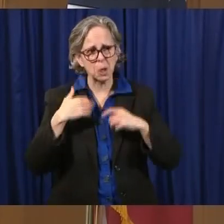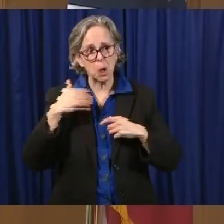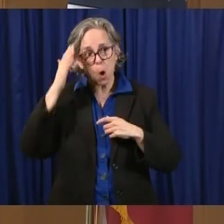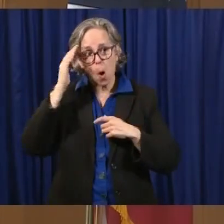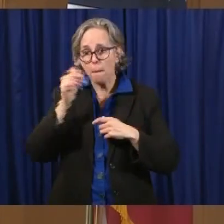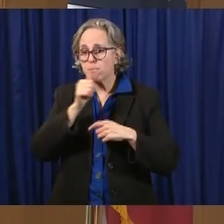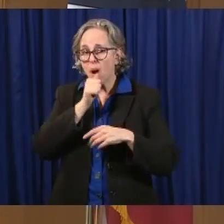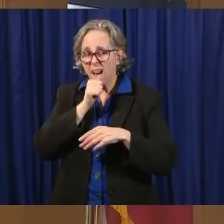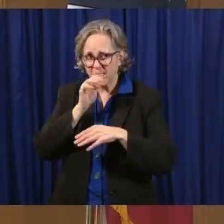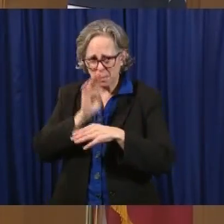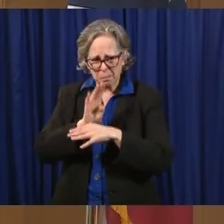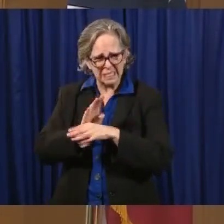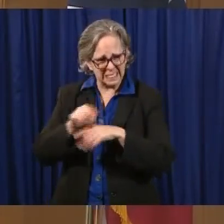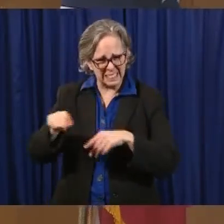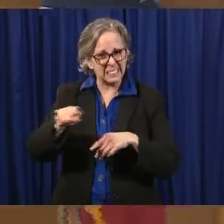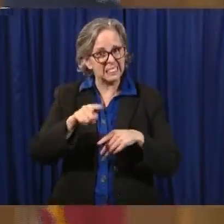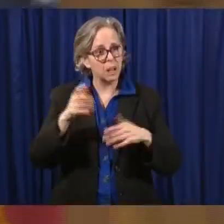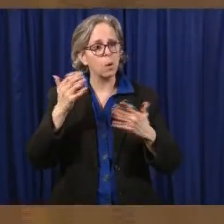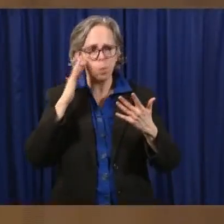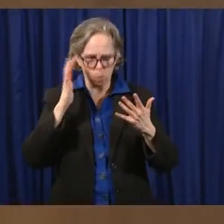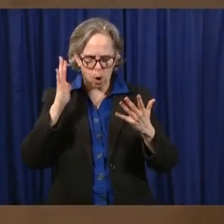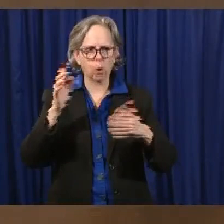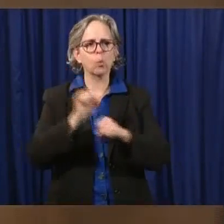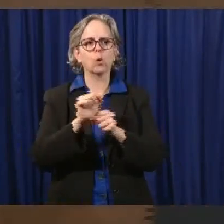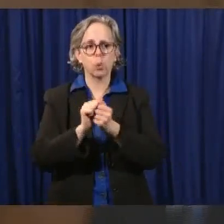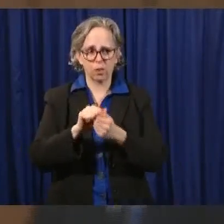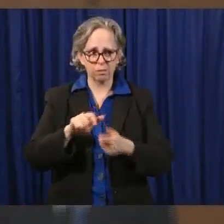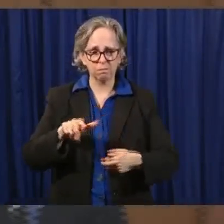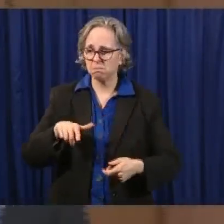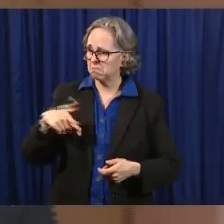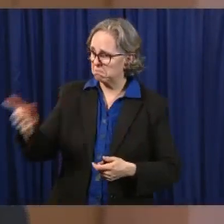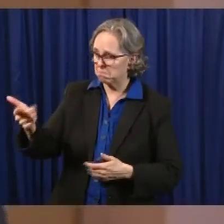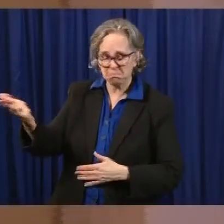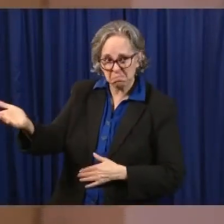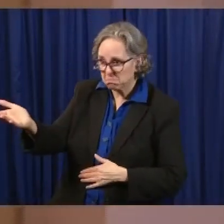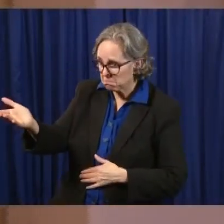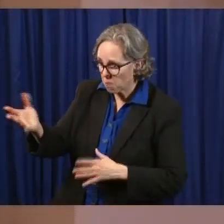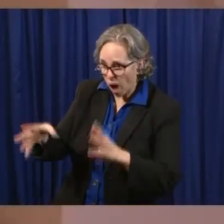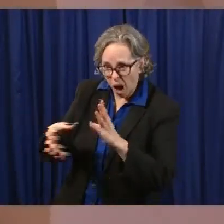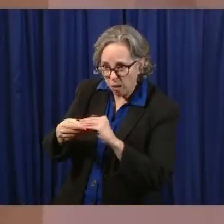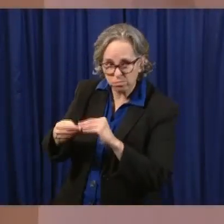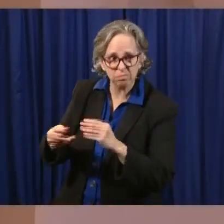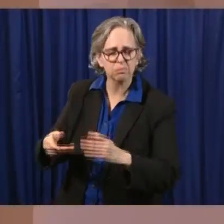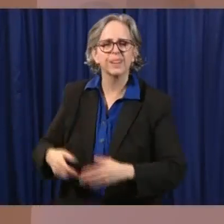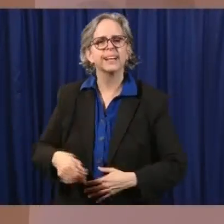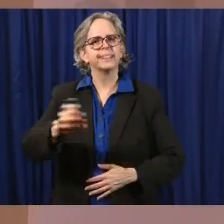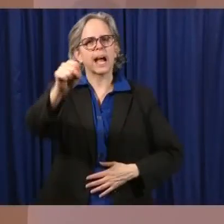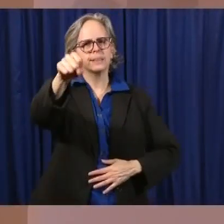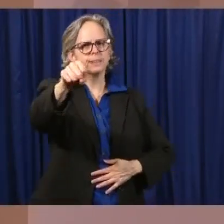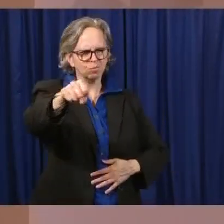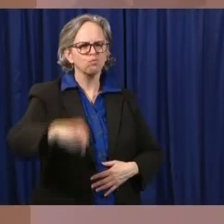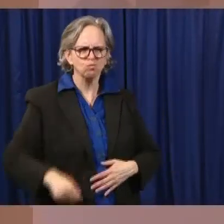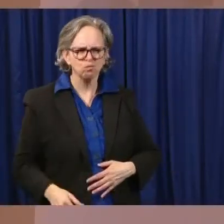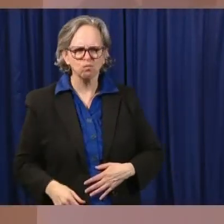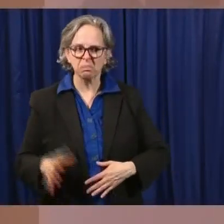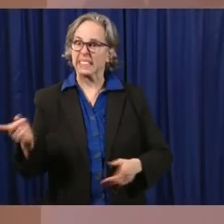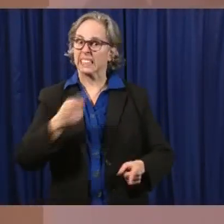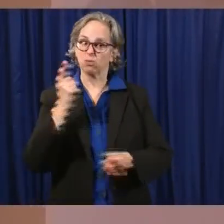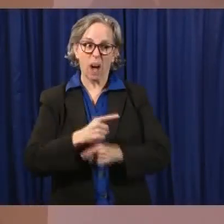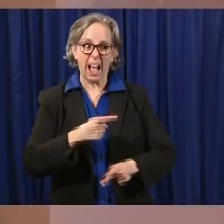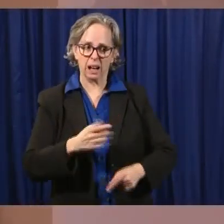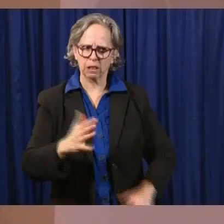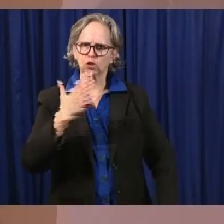working on as well. John, you want to add anything? Sure, Governor. And Andy, as the Governor mentioned, that's the right question. That's why we keep talking about